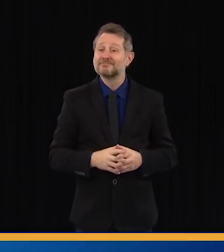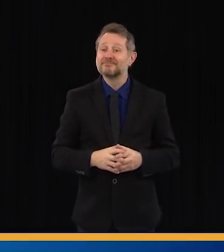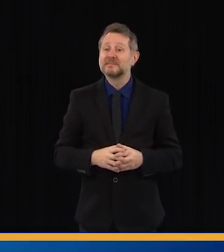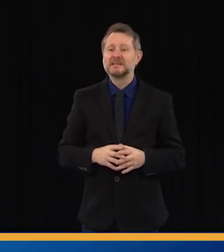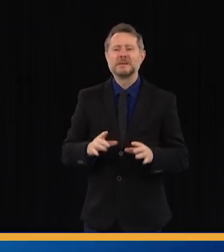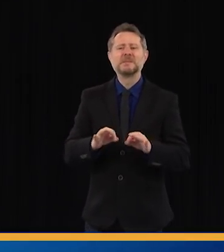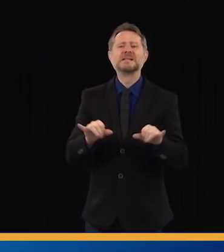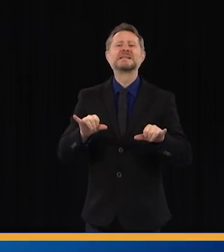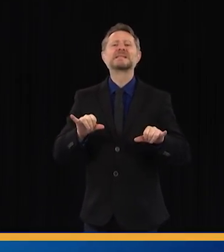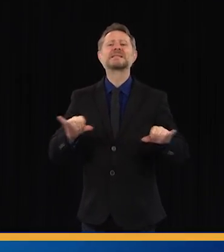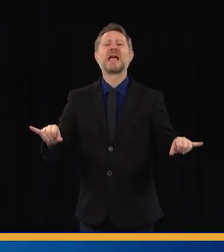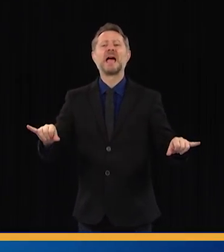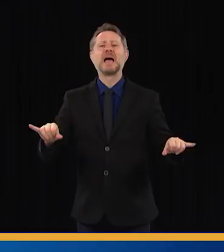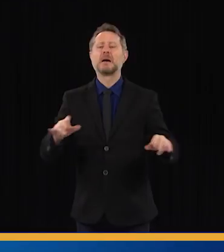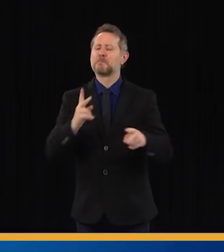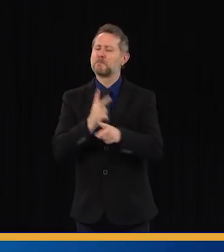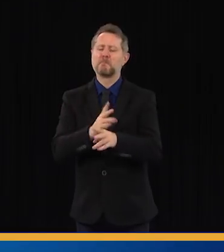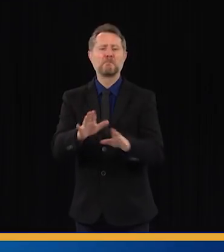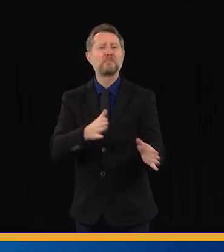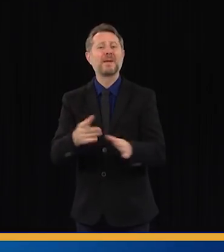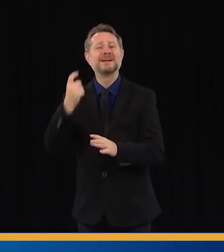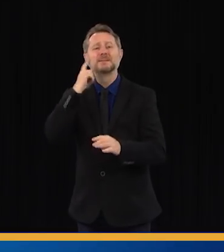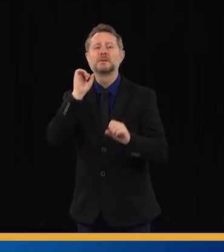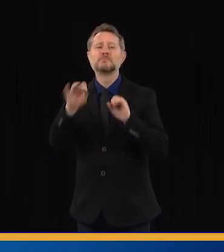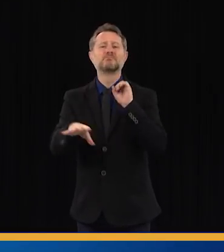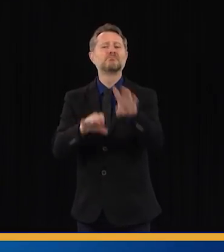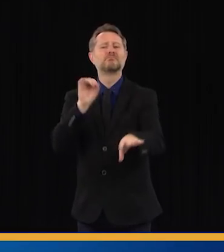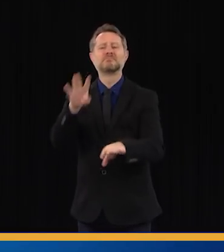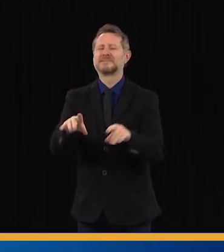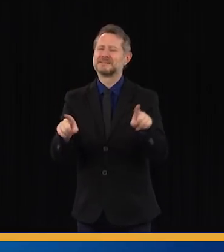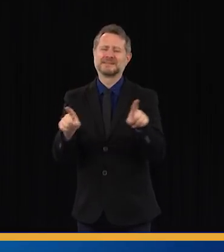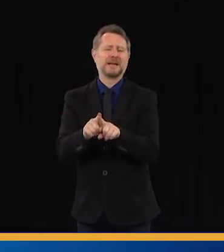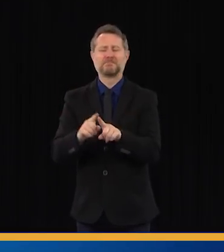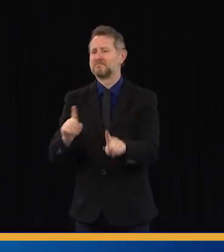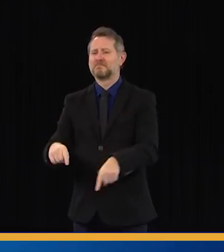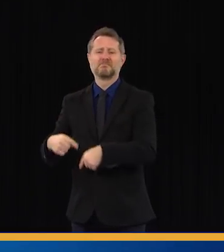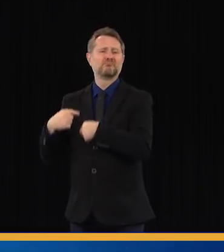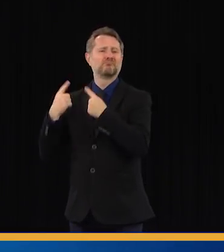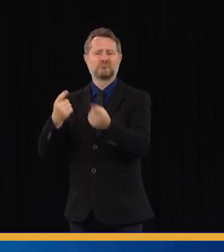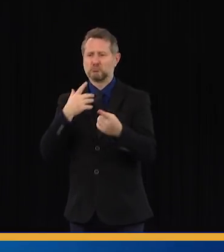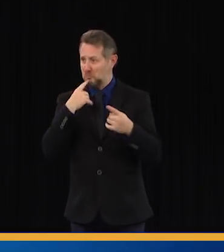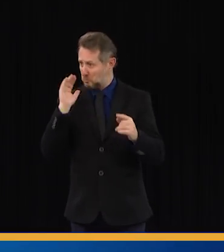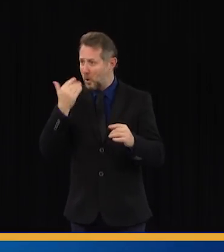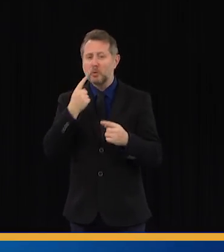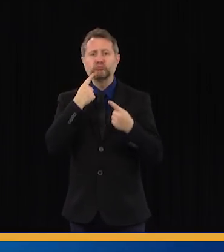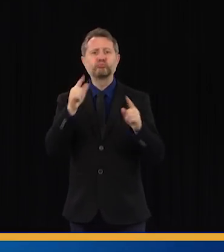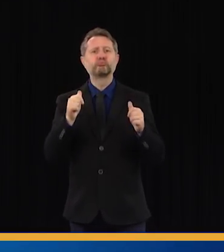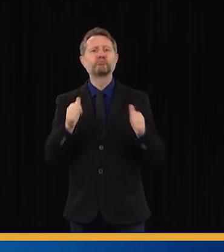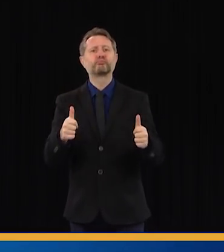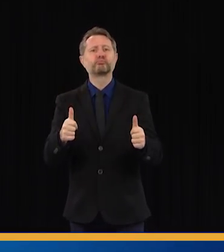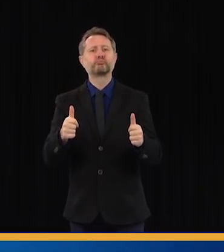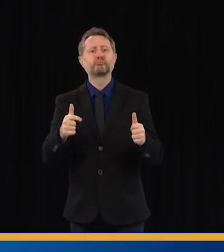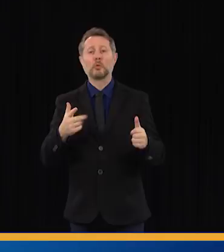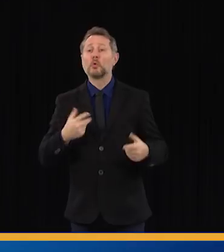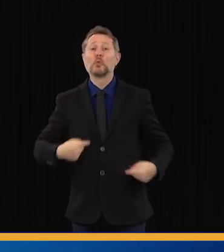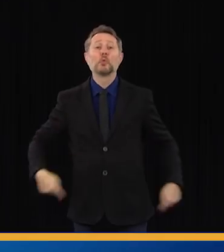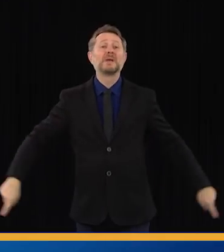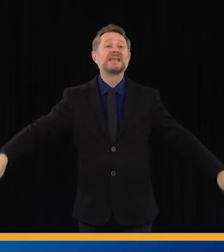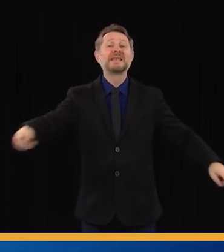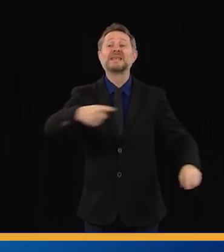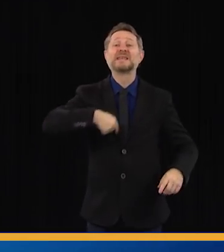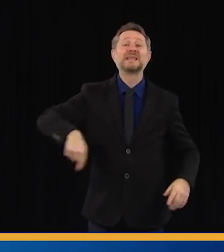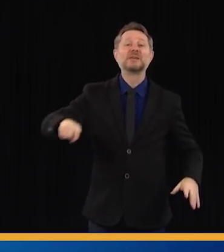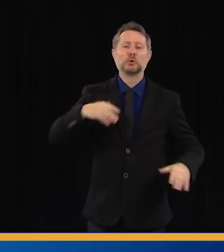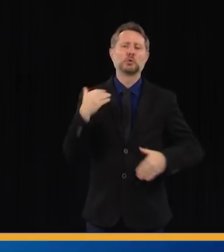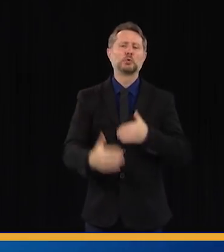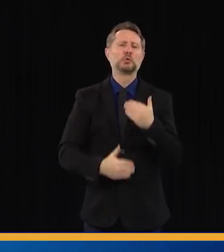have accomplished a lot through heroic efforts of healthcare